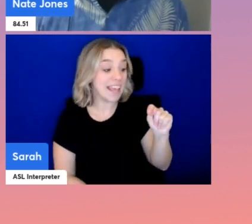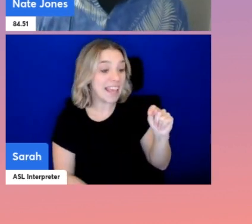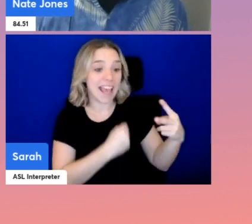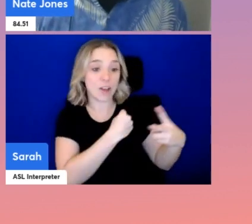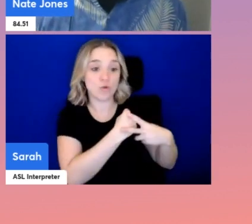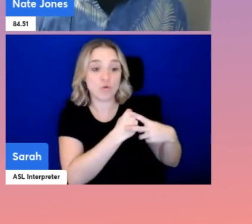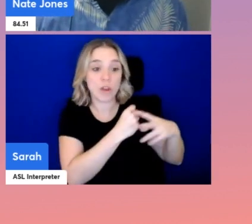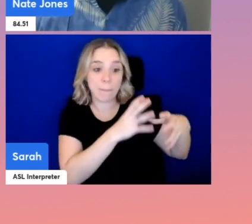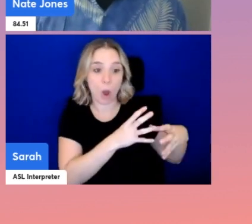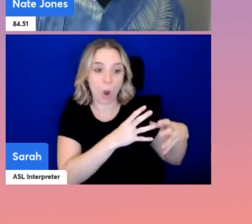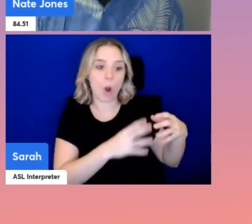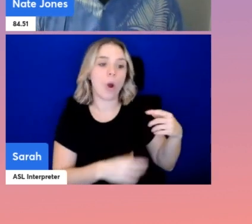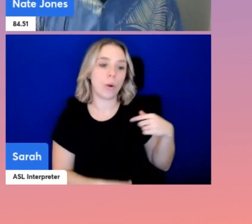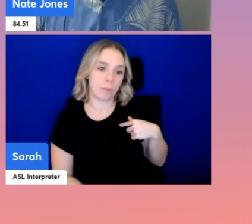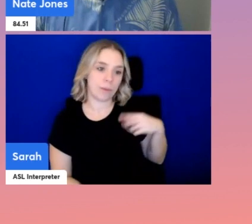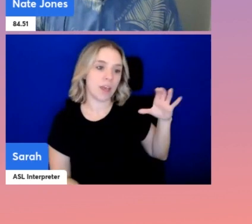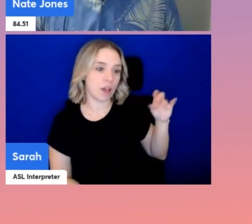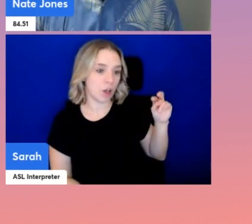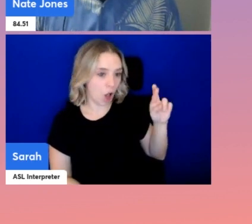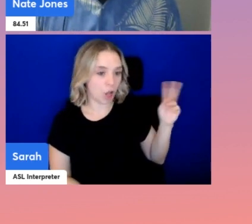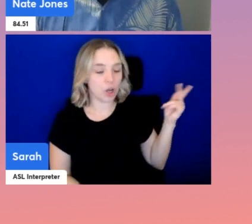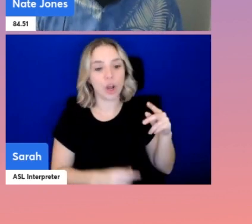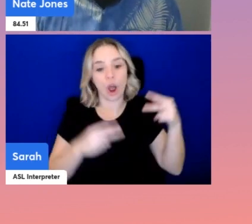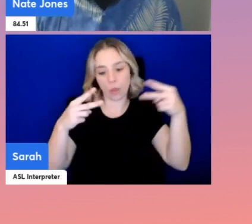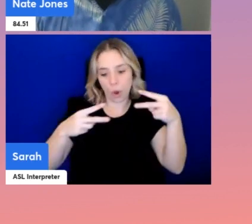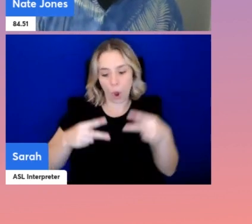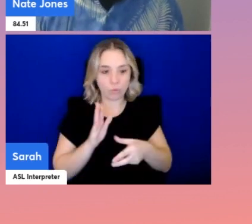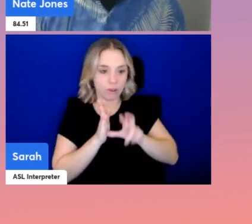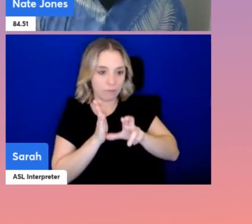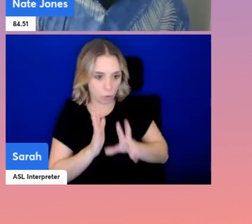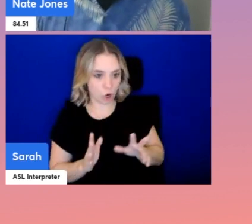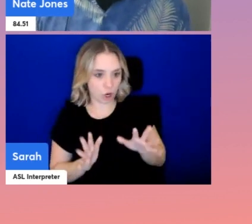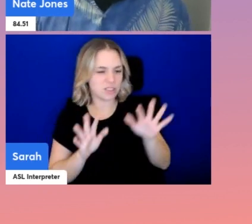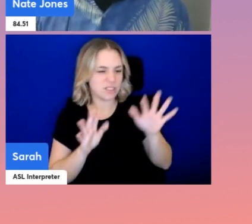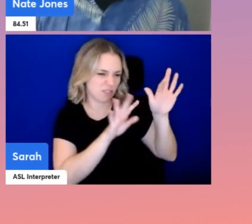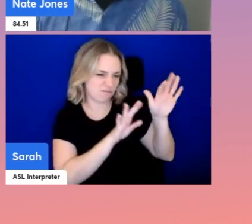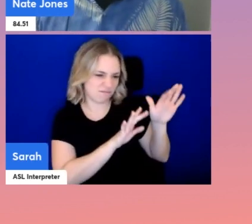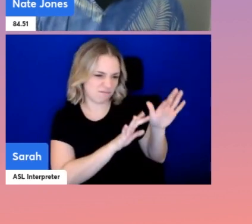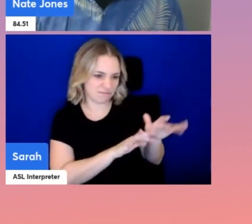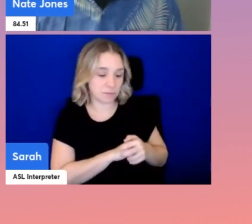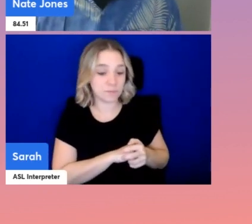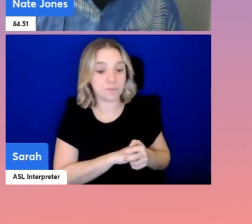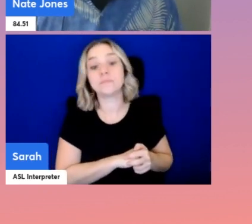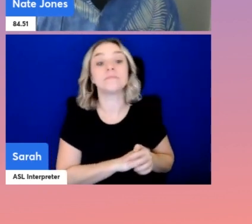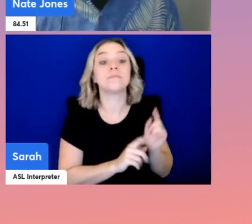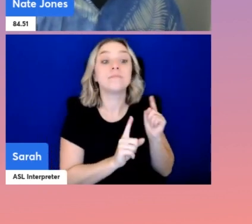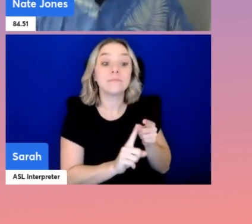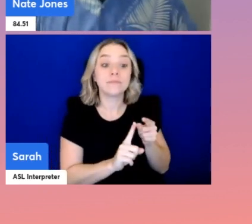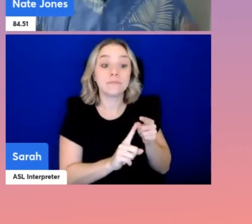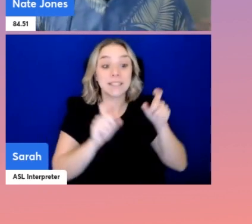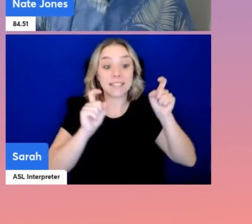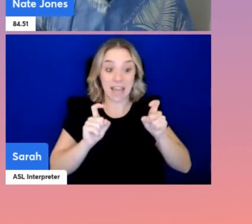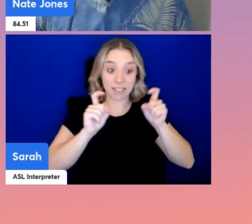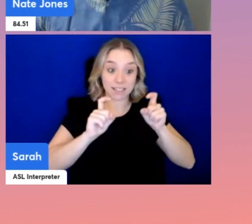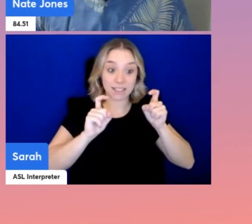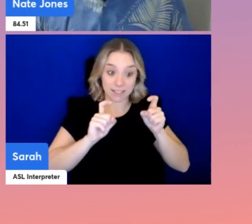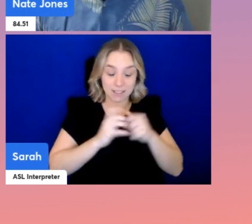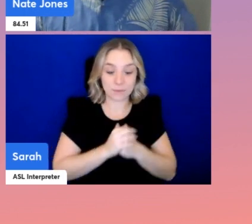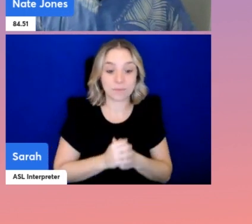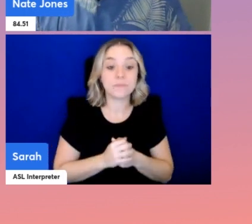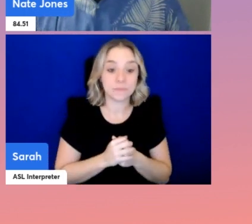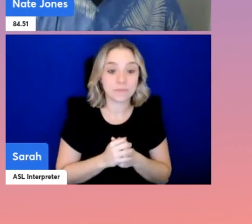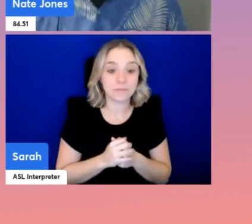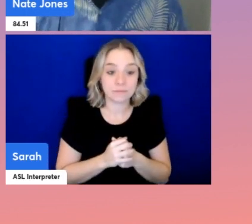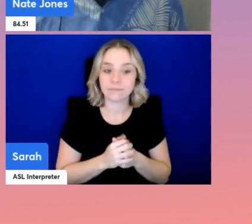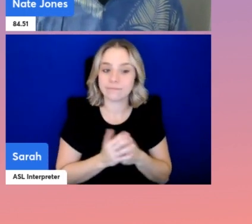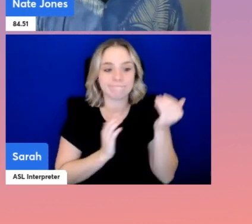code reviewers here, and we've got a team that's going to own the repo. Here's what I was talking about with our tests. So by